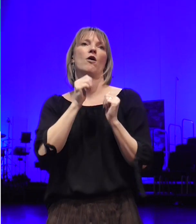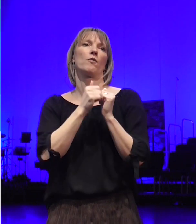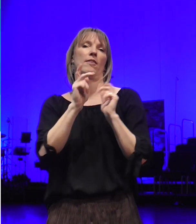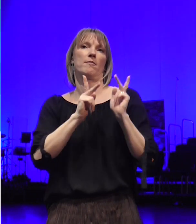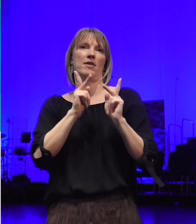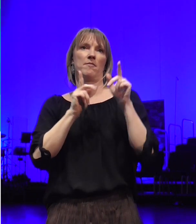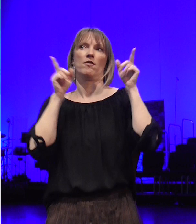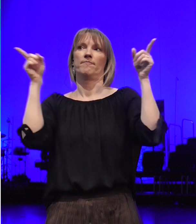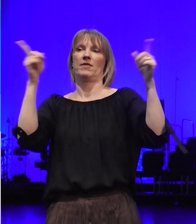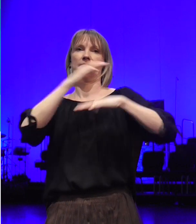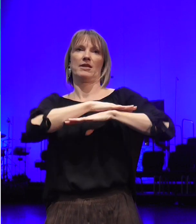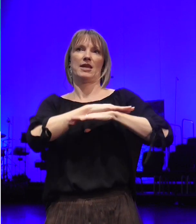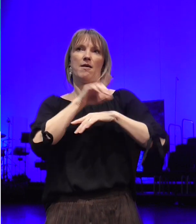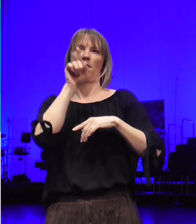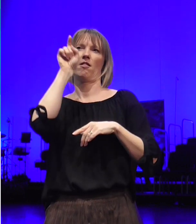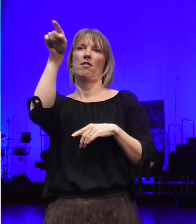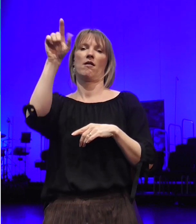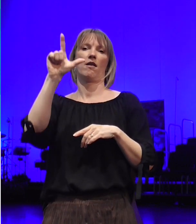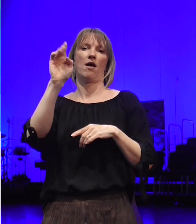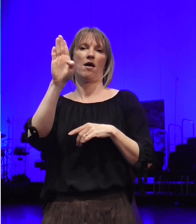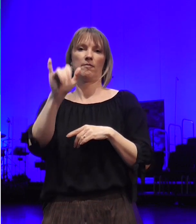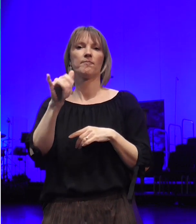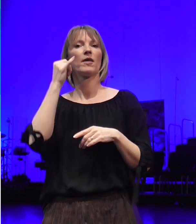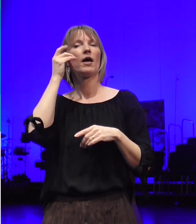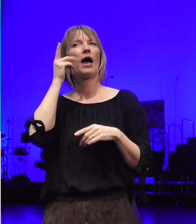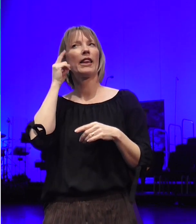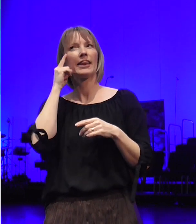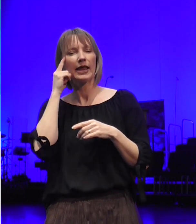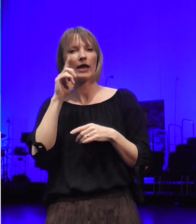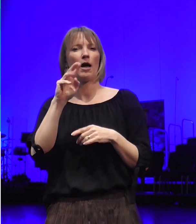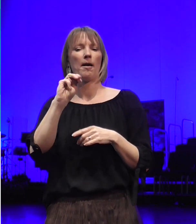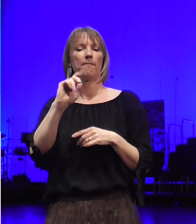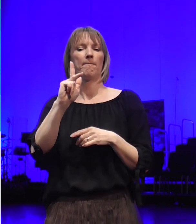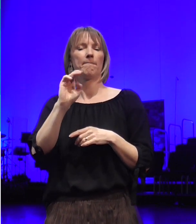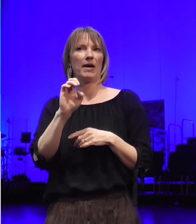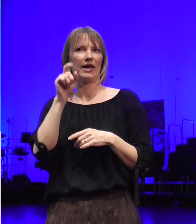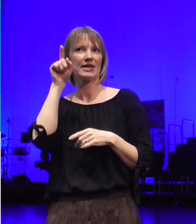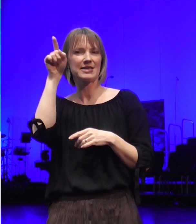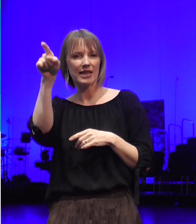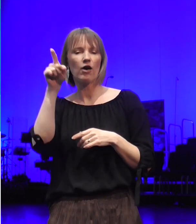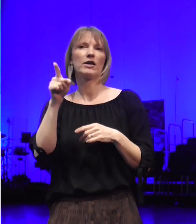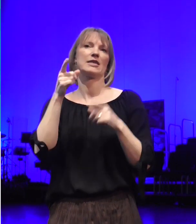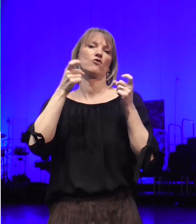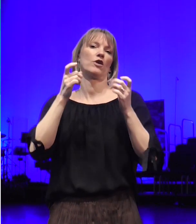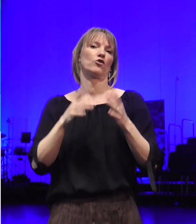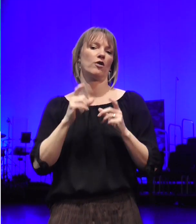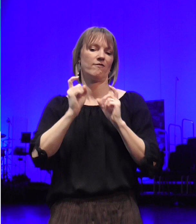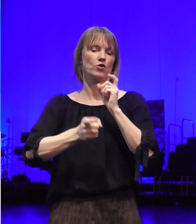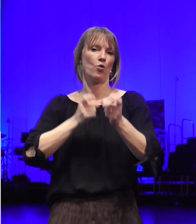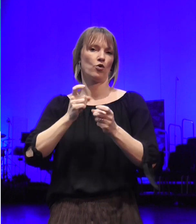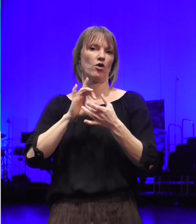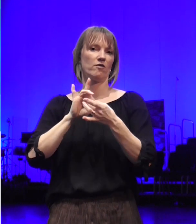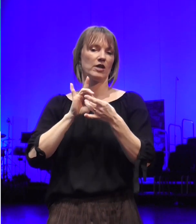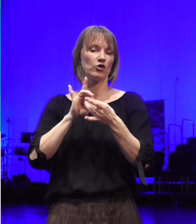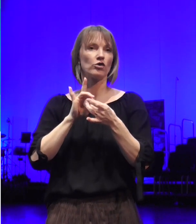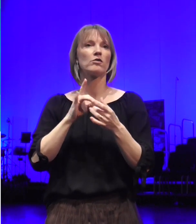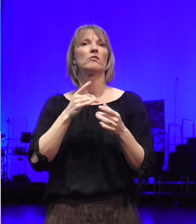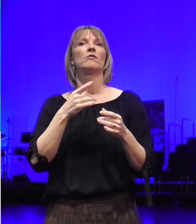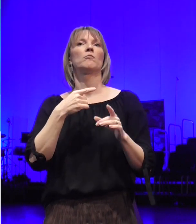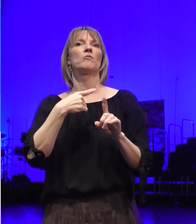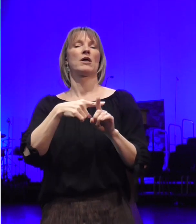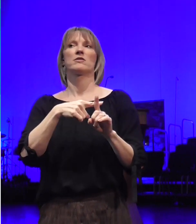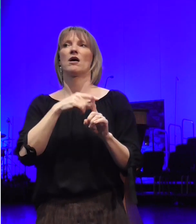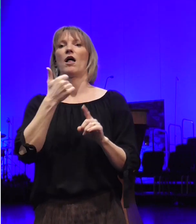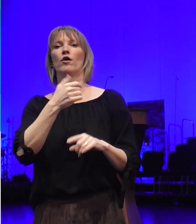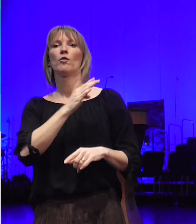at the table. They're right across the lobby. I believe Mark Pino is out there. He's our Director of Donor Relations and probably one of the members,